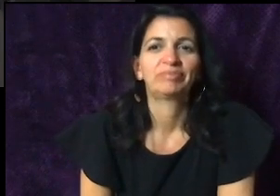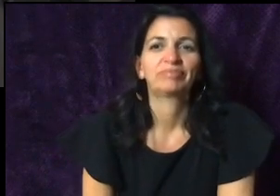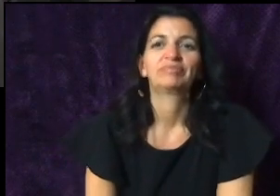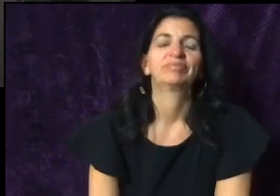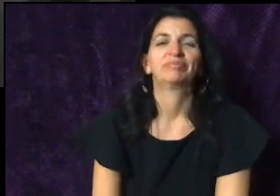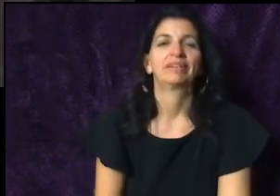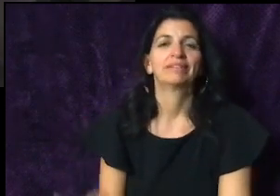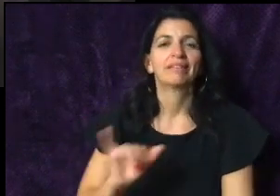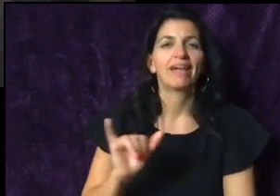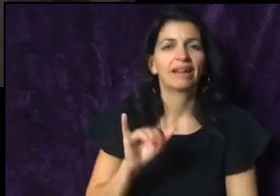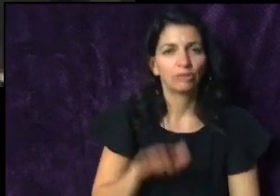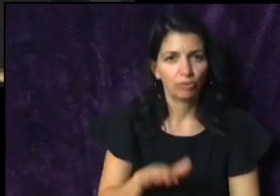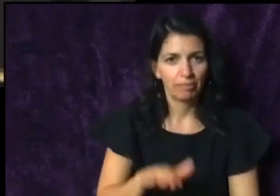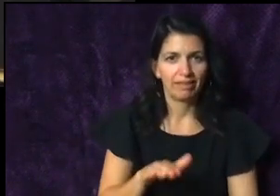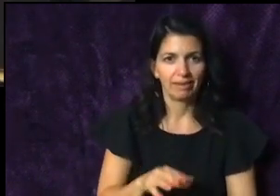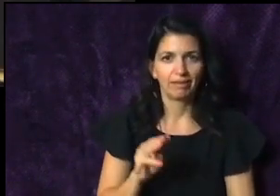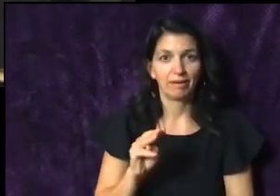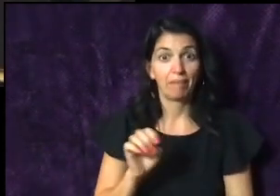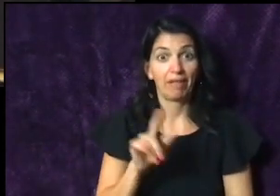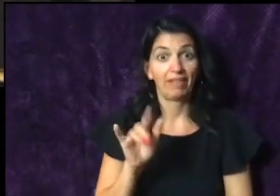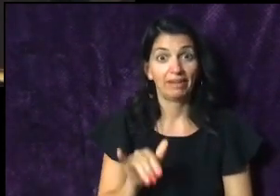So I'll do like a dribbling melody.